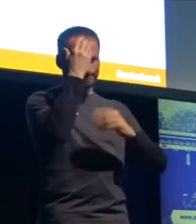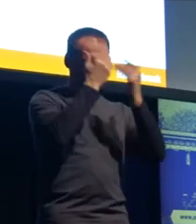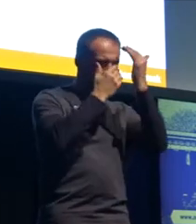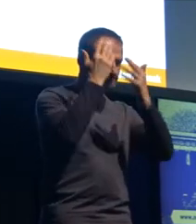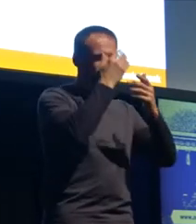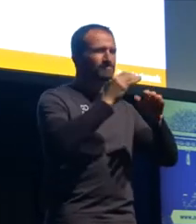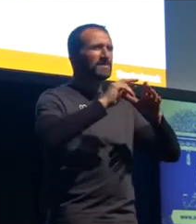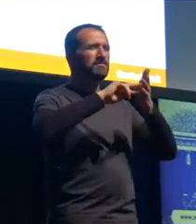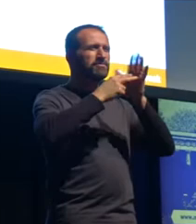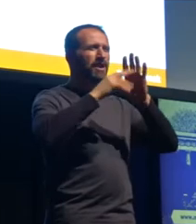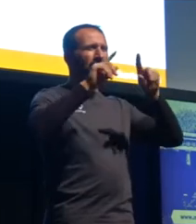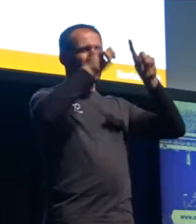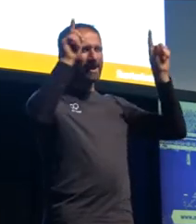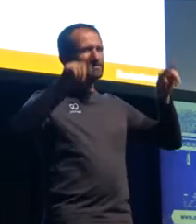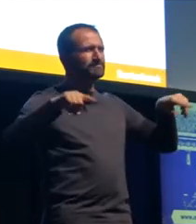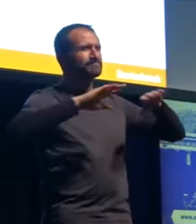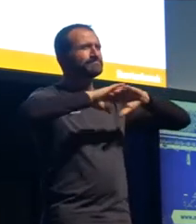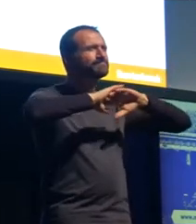like traditional AR stuff